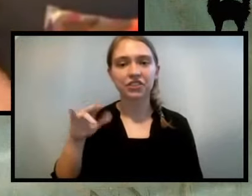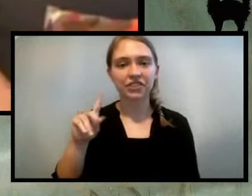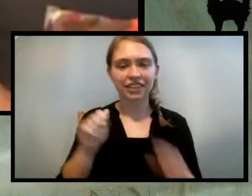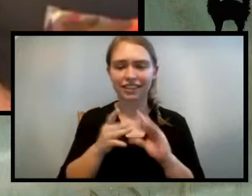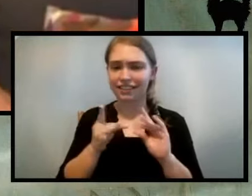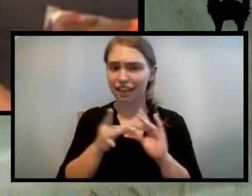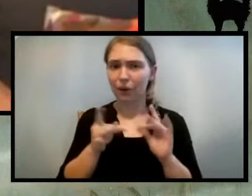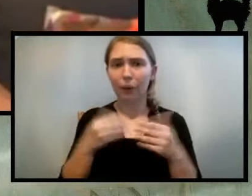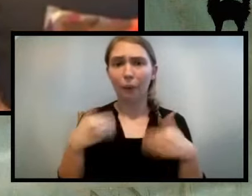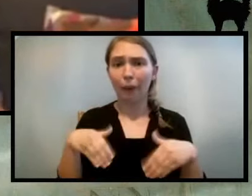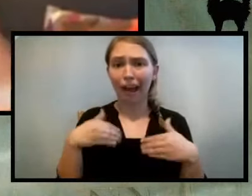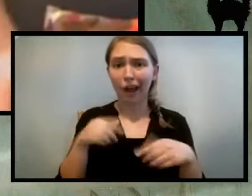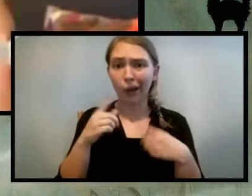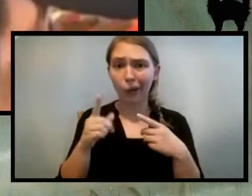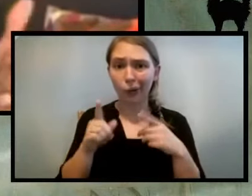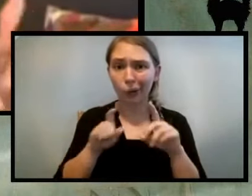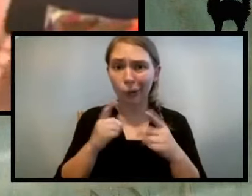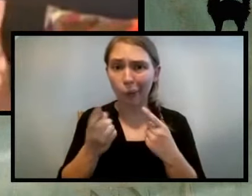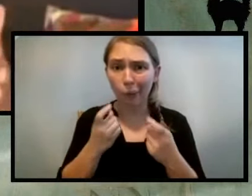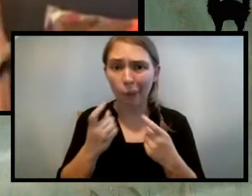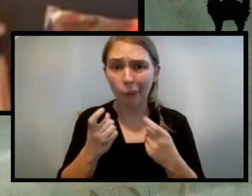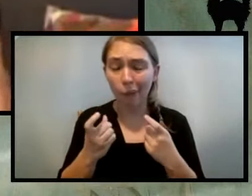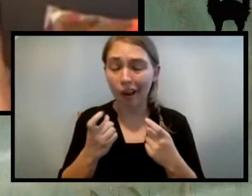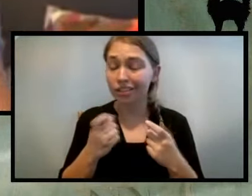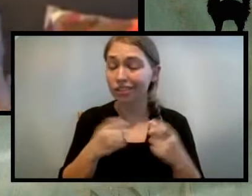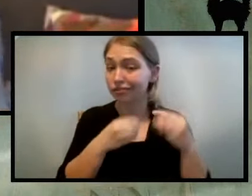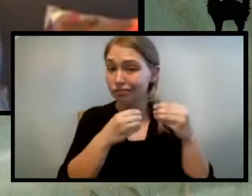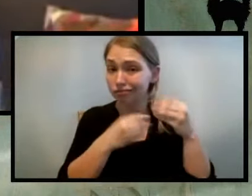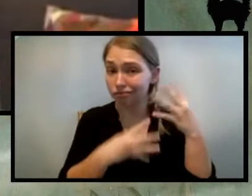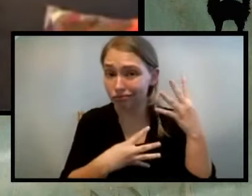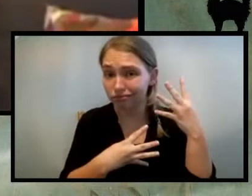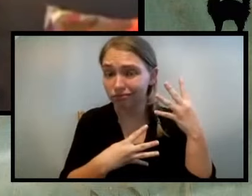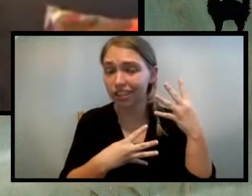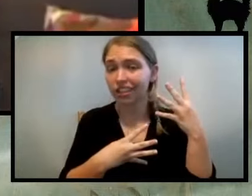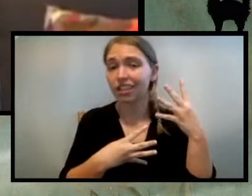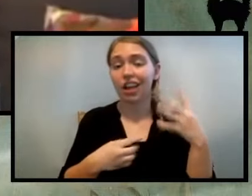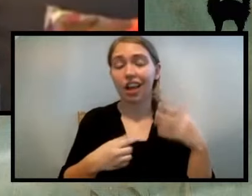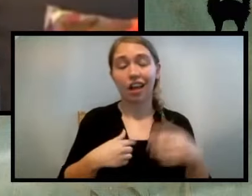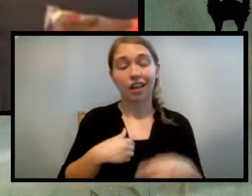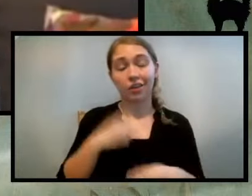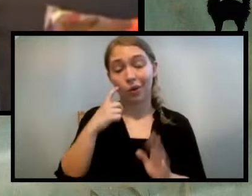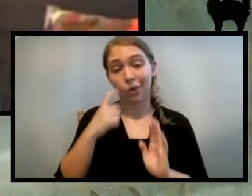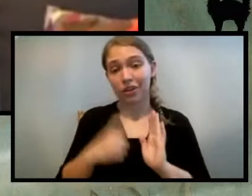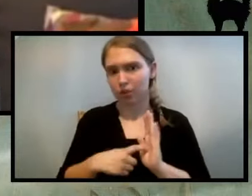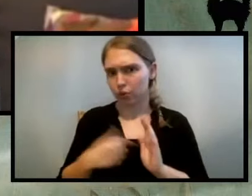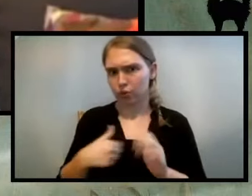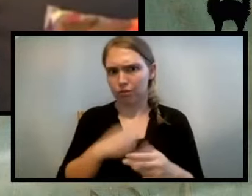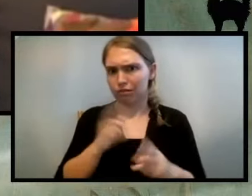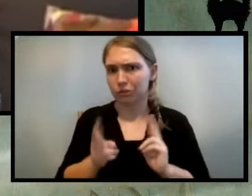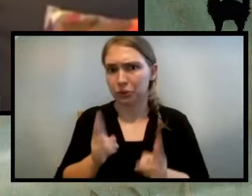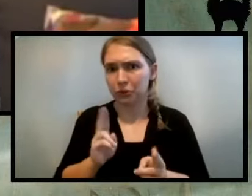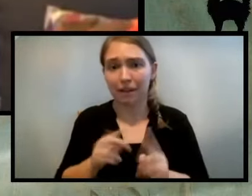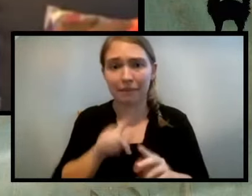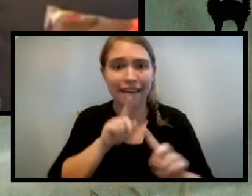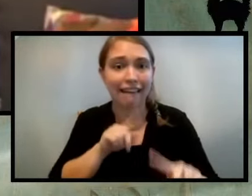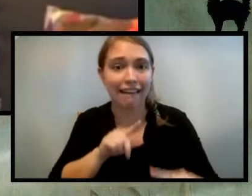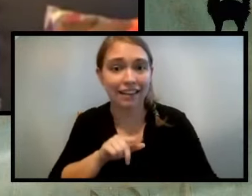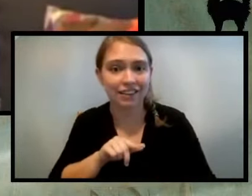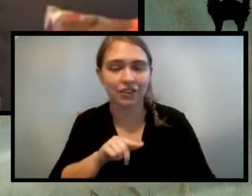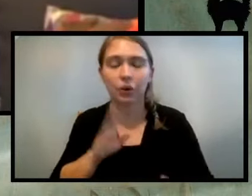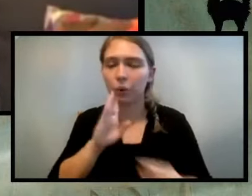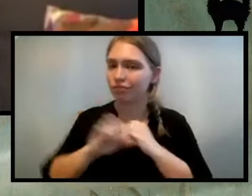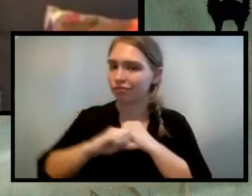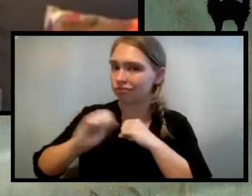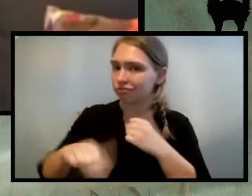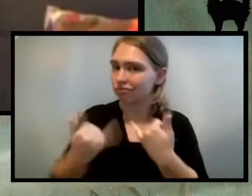that we wanted to ask our editors, but you have a list of questions that you're dying to ask. So we want to hurry up and get to them. We're going to go a little bit long